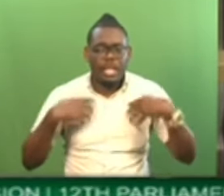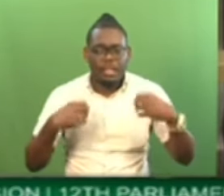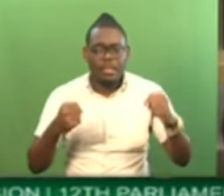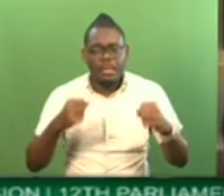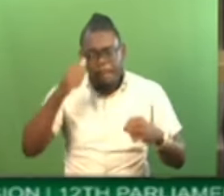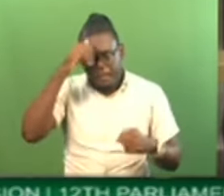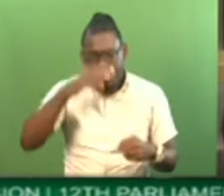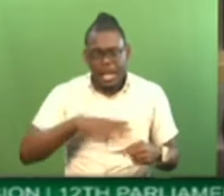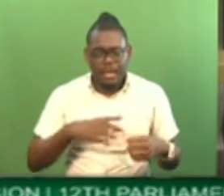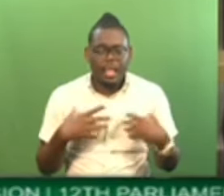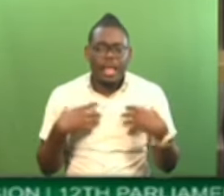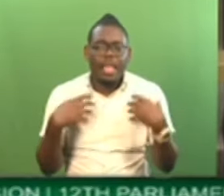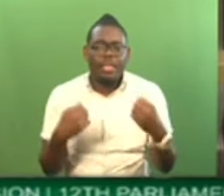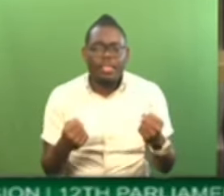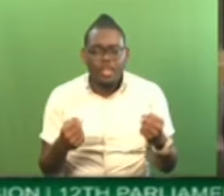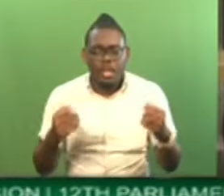Awareness.